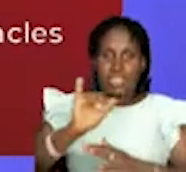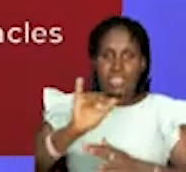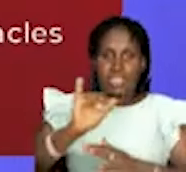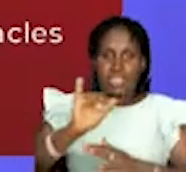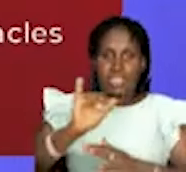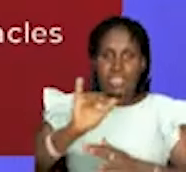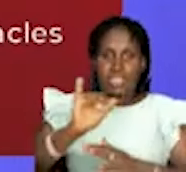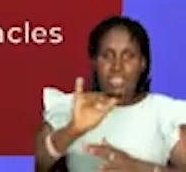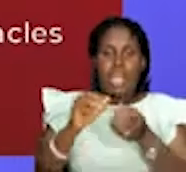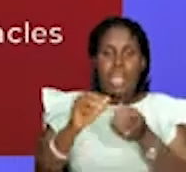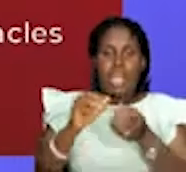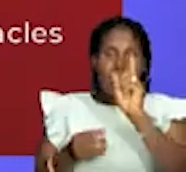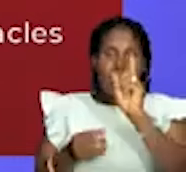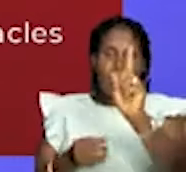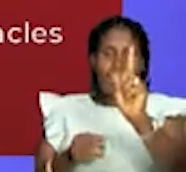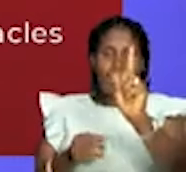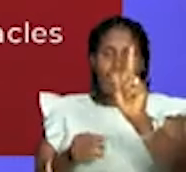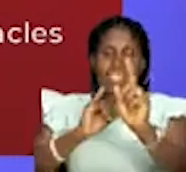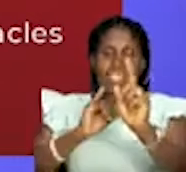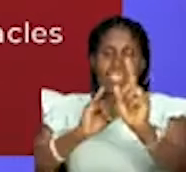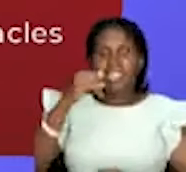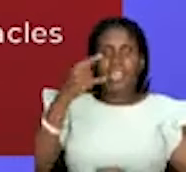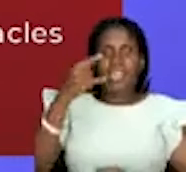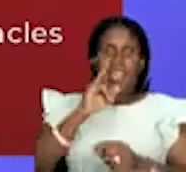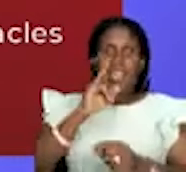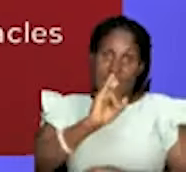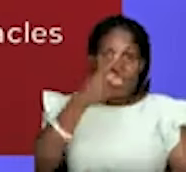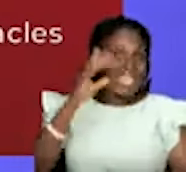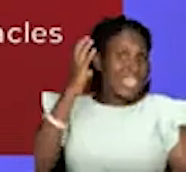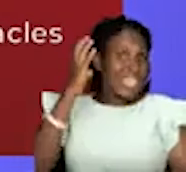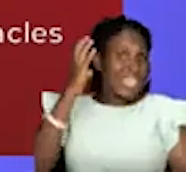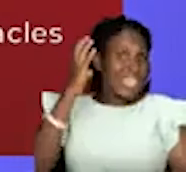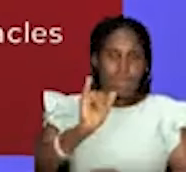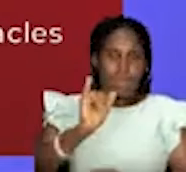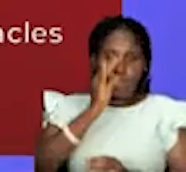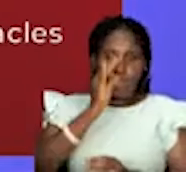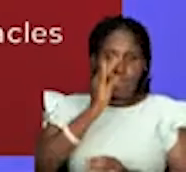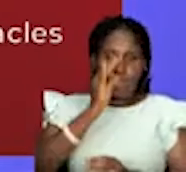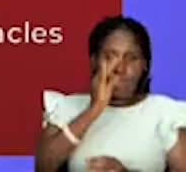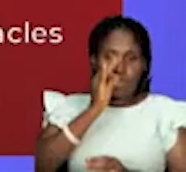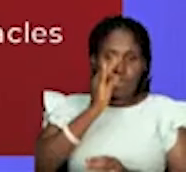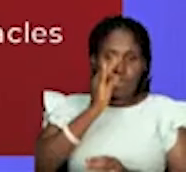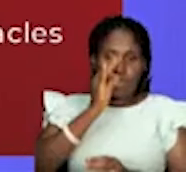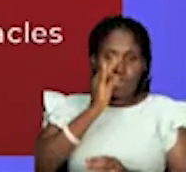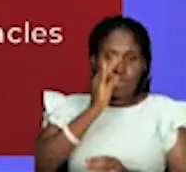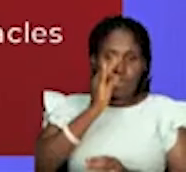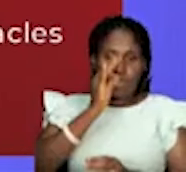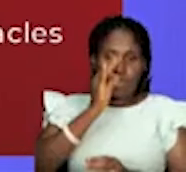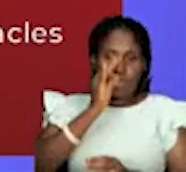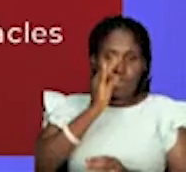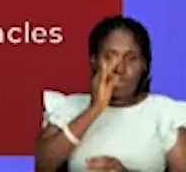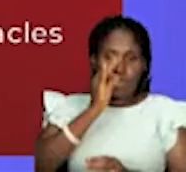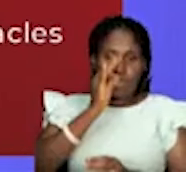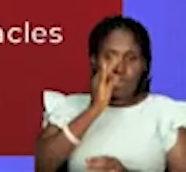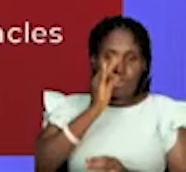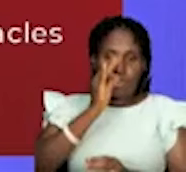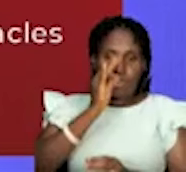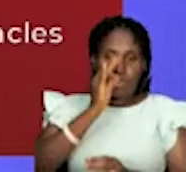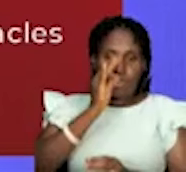the hearing of faith. He therefore that ministereth to you the Spirit and